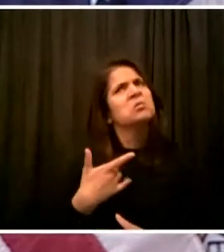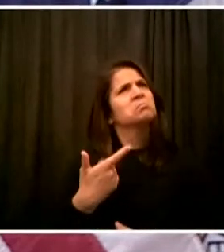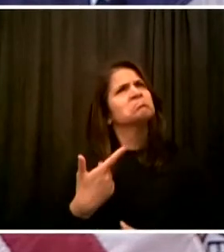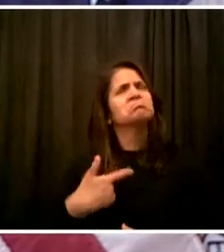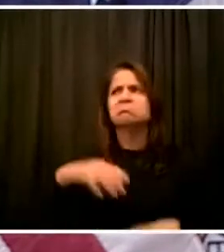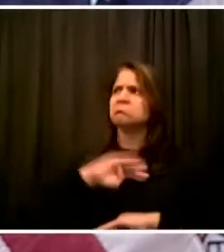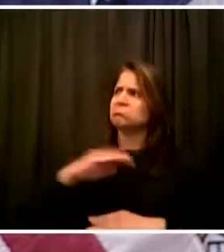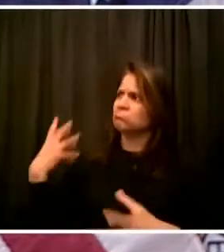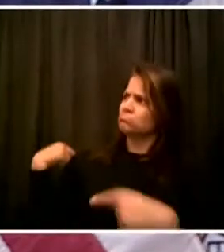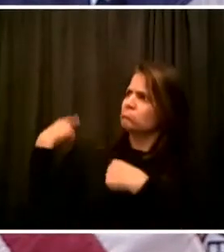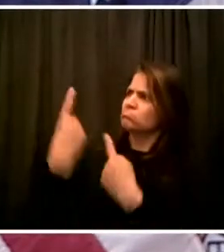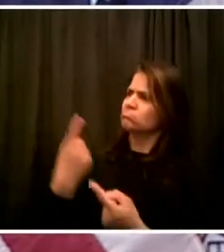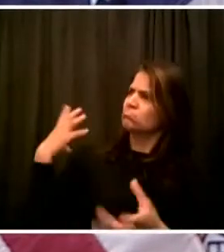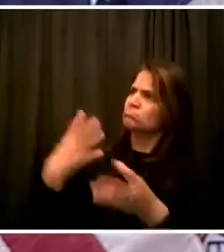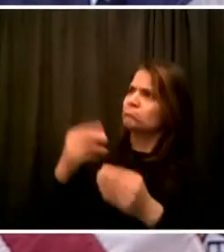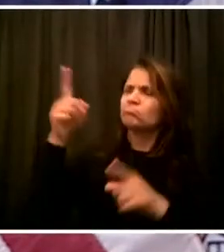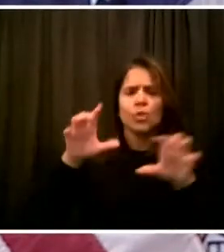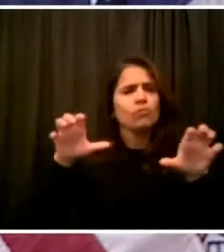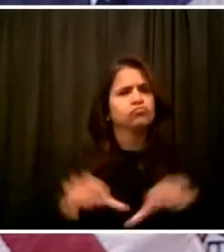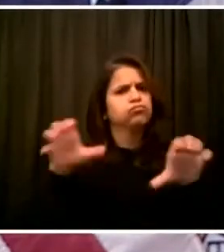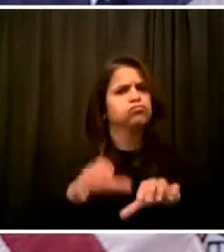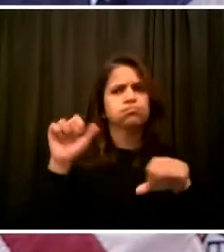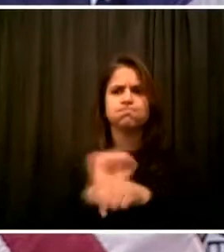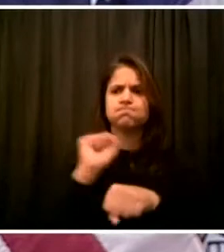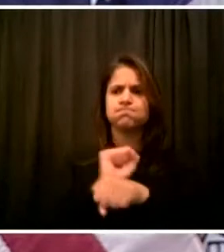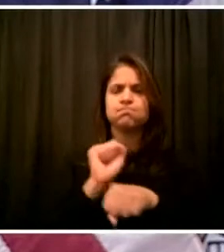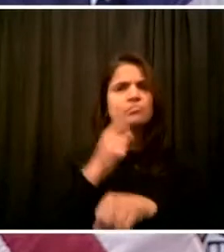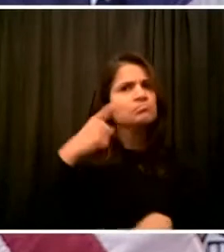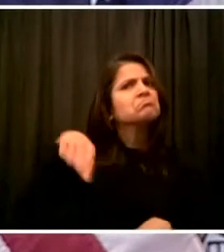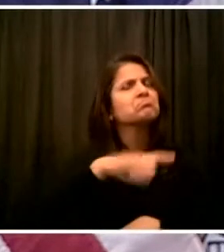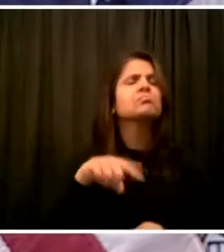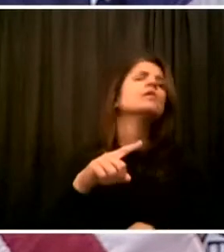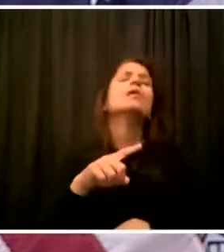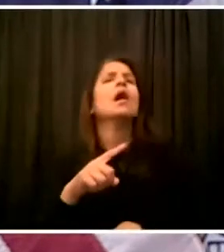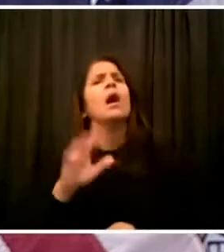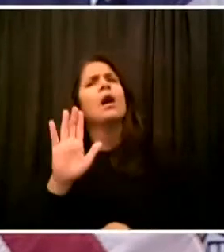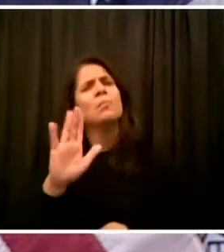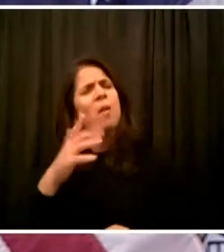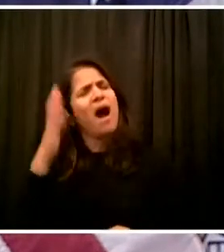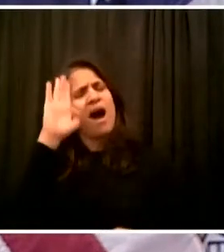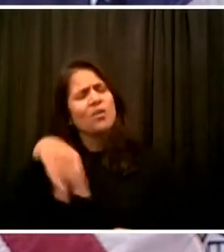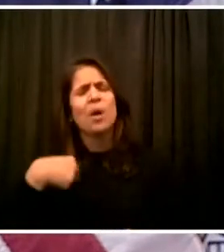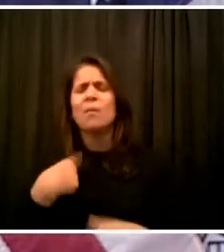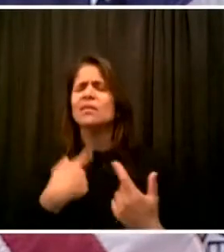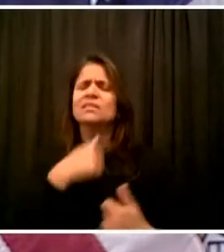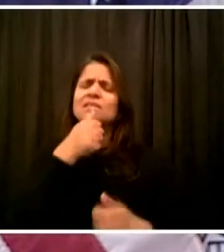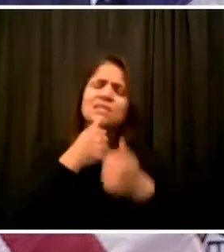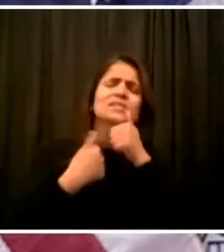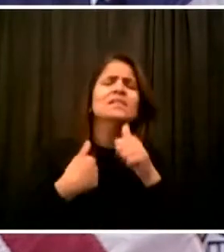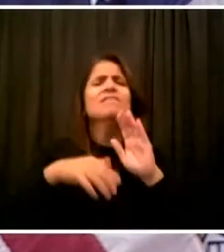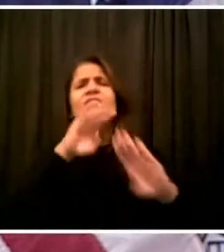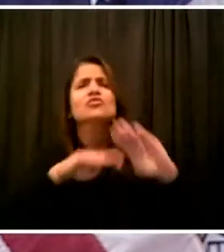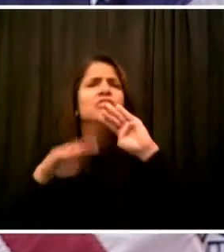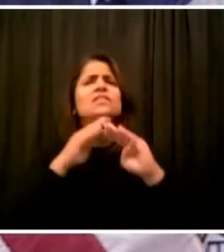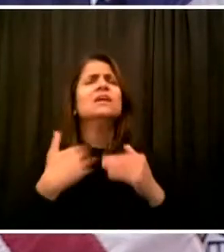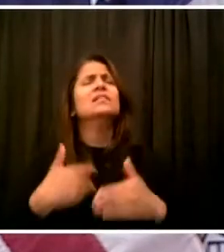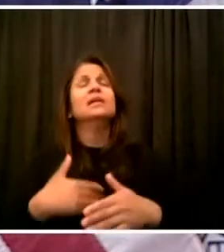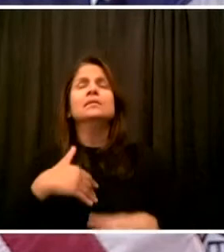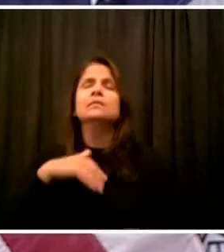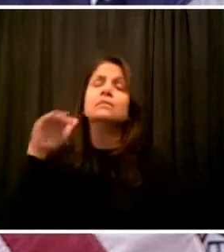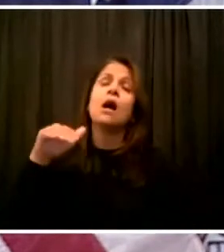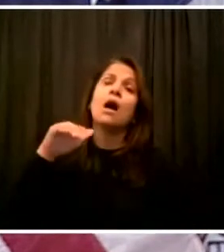still don't have it. So that's made it hard on all of us, but I have worked closely with all the healthcare professionals in our